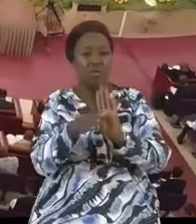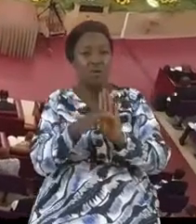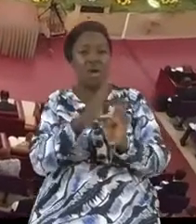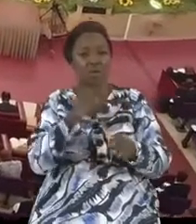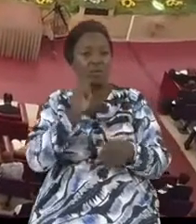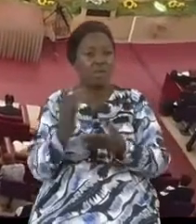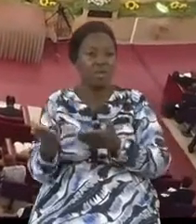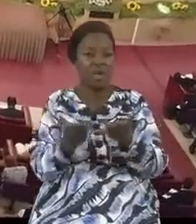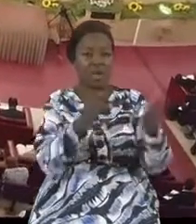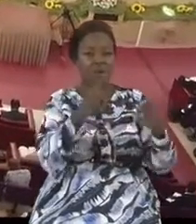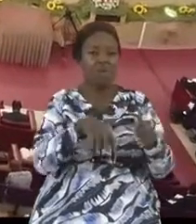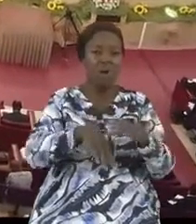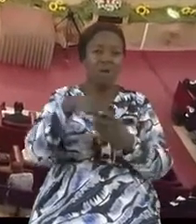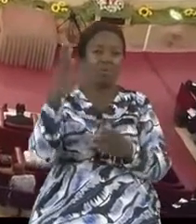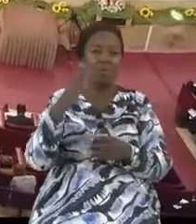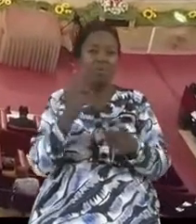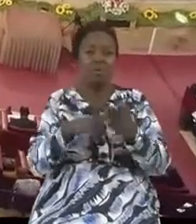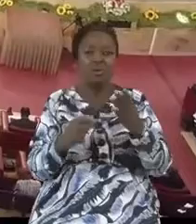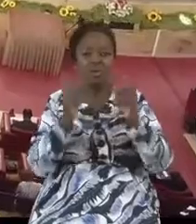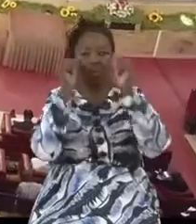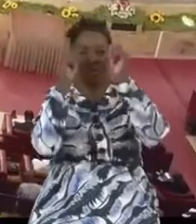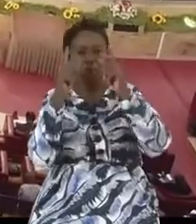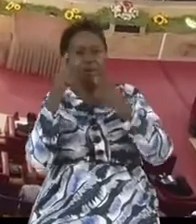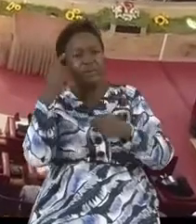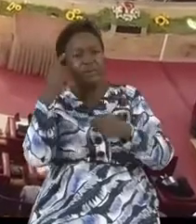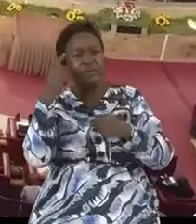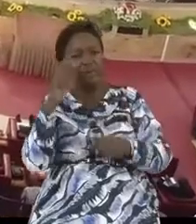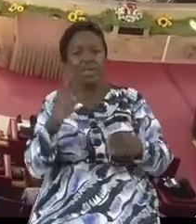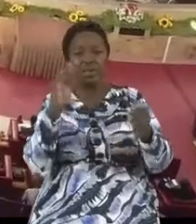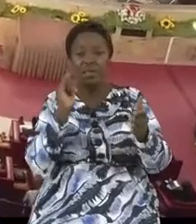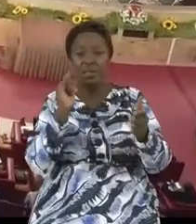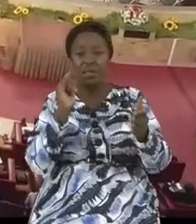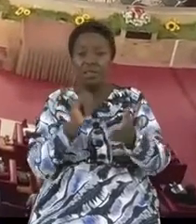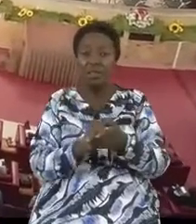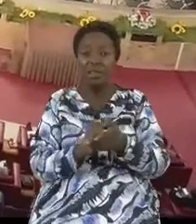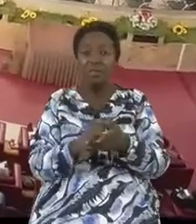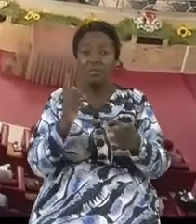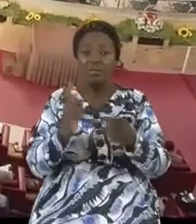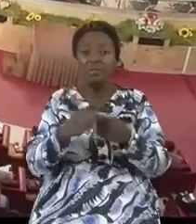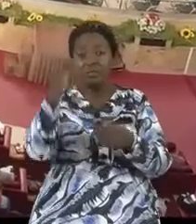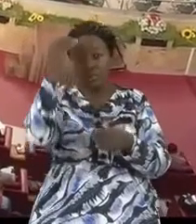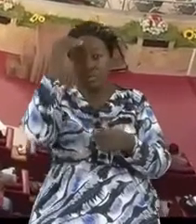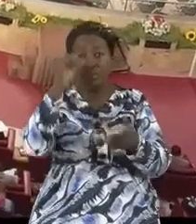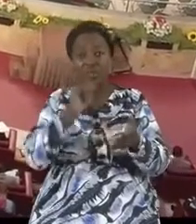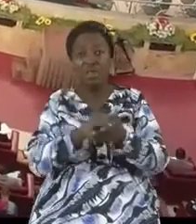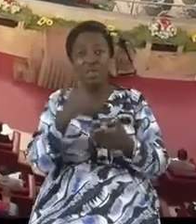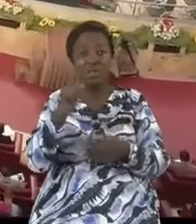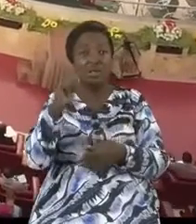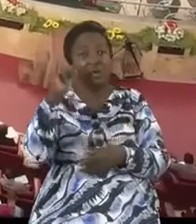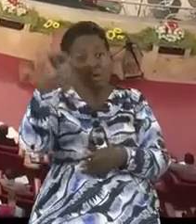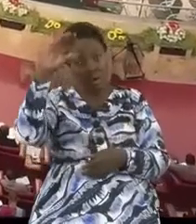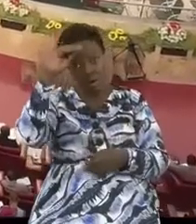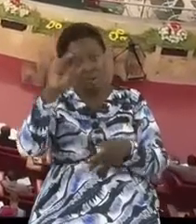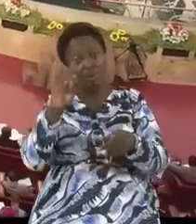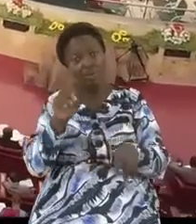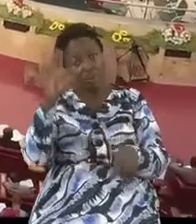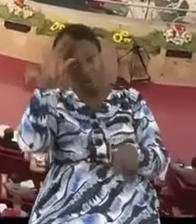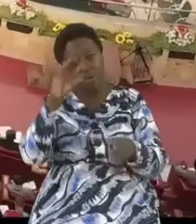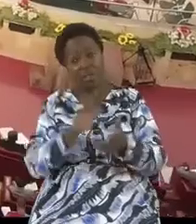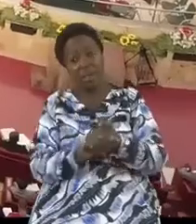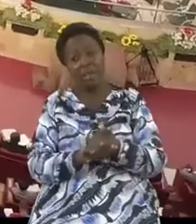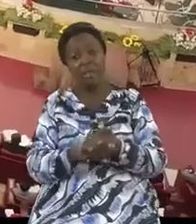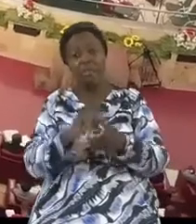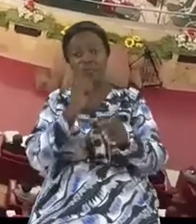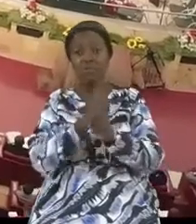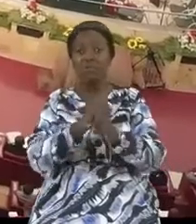out. What a shock for her to know that the husband was gone like that, without the privilege